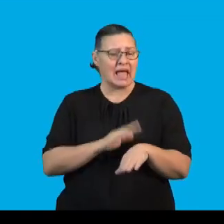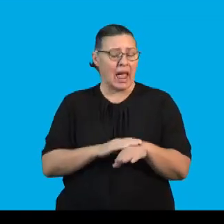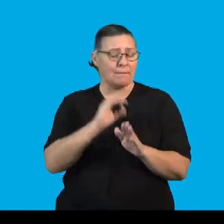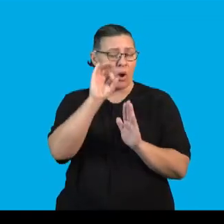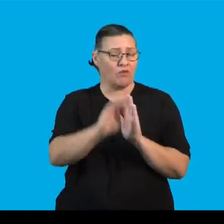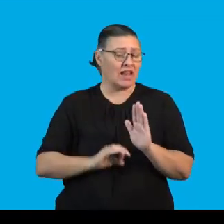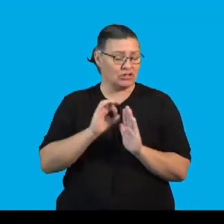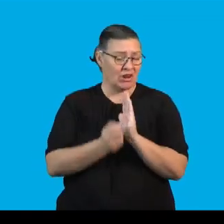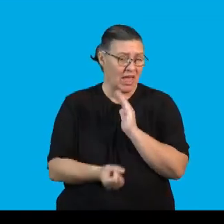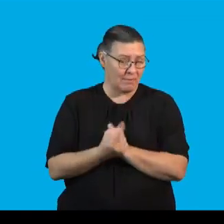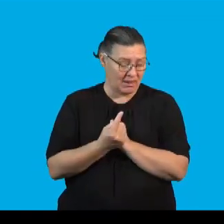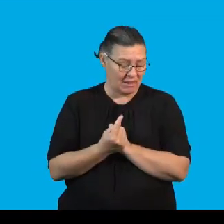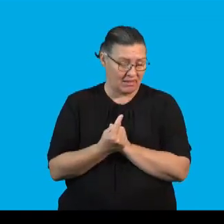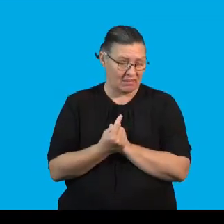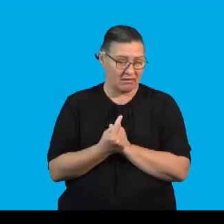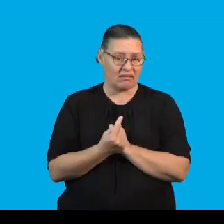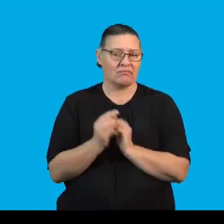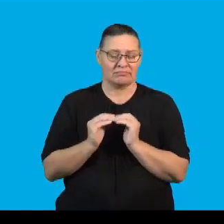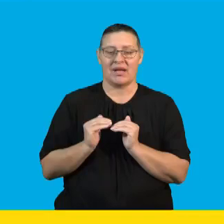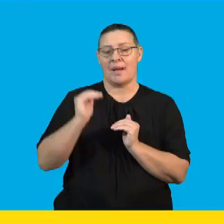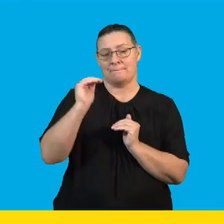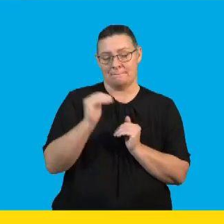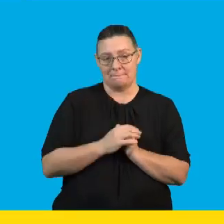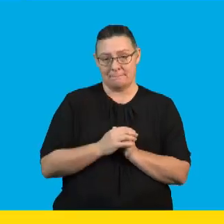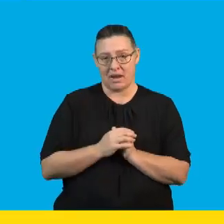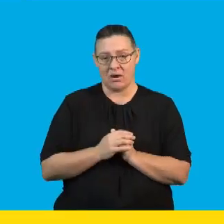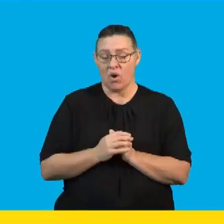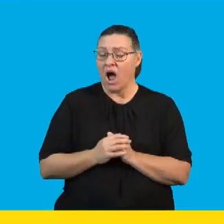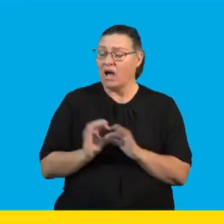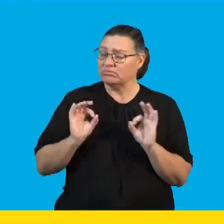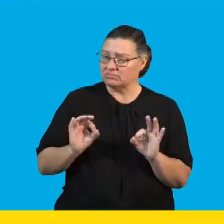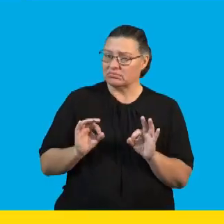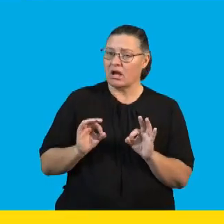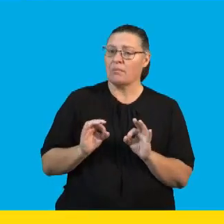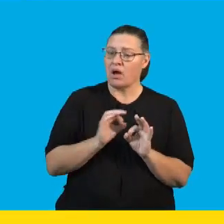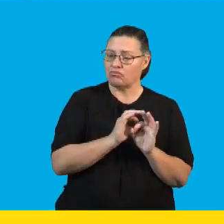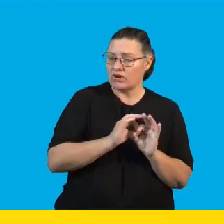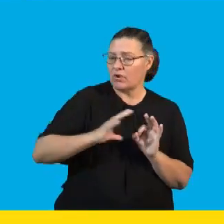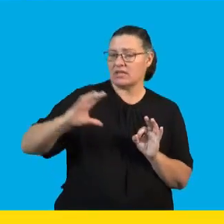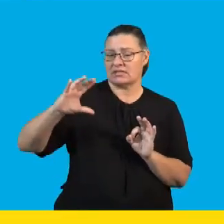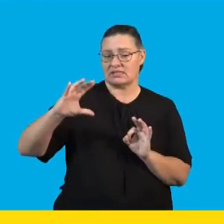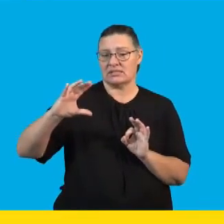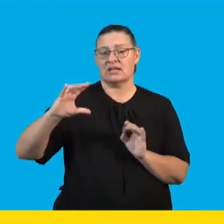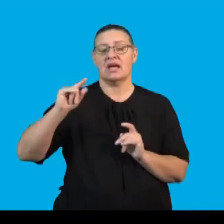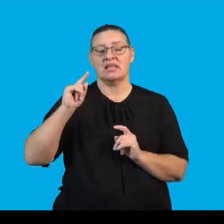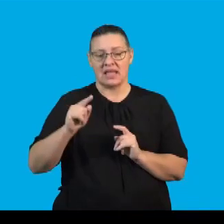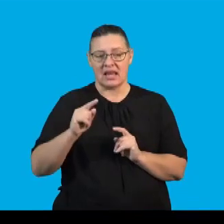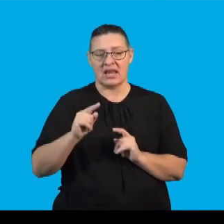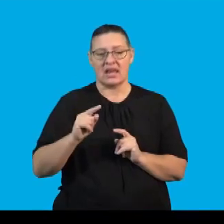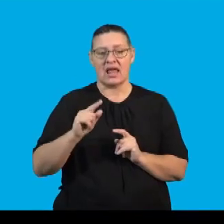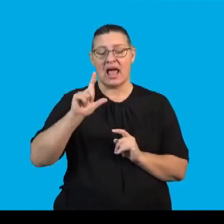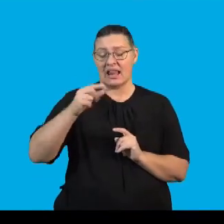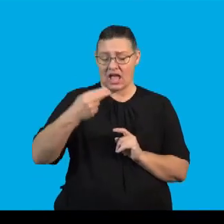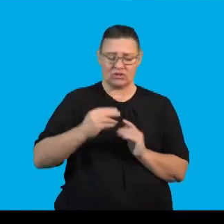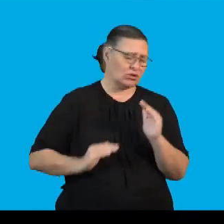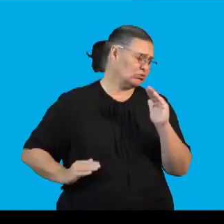of ovulation, when the ripe ovum is about to be released from the Graafian follicle. LH is at